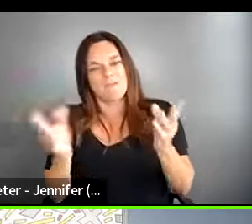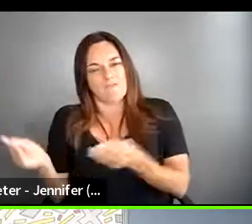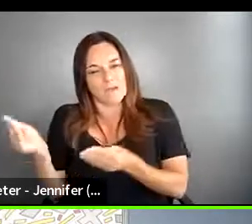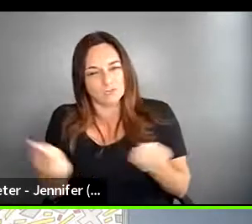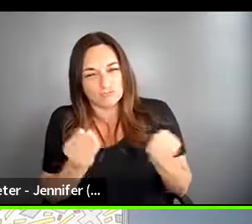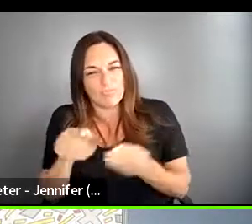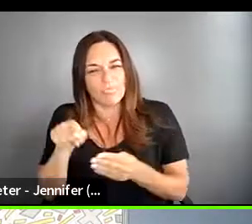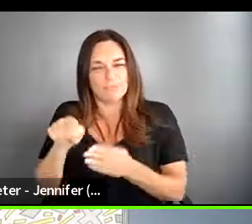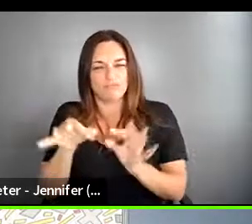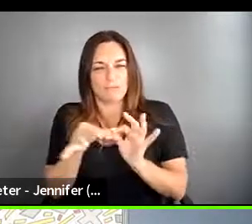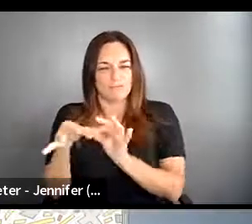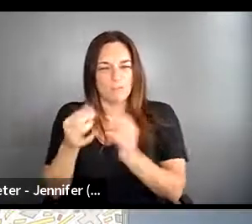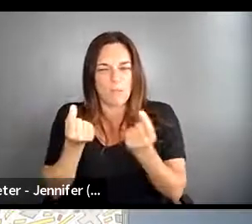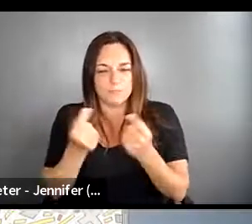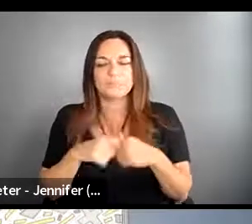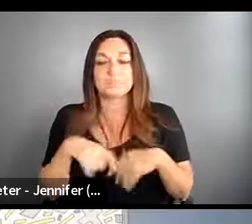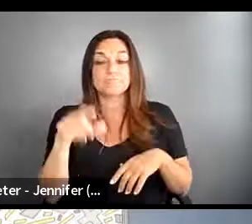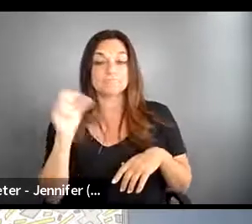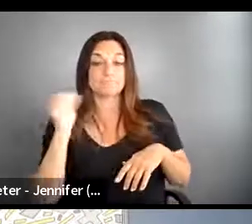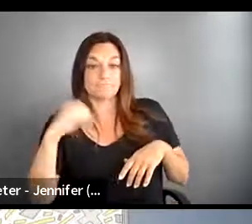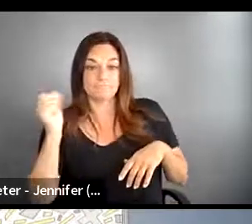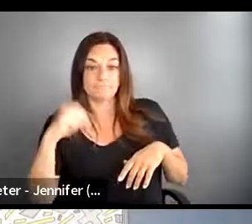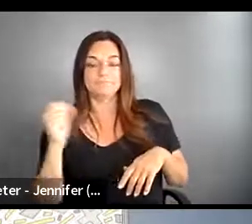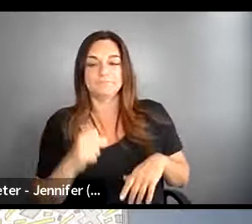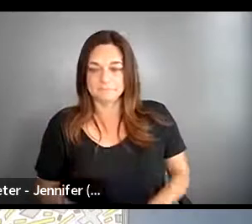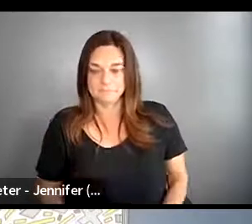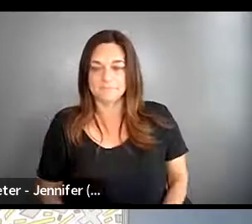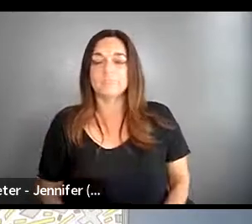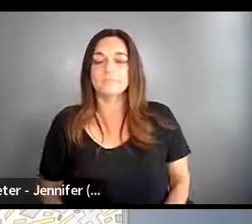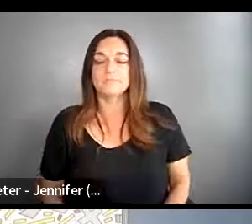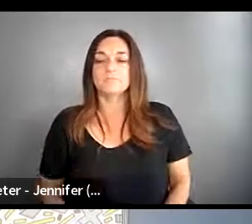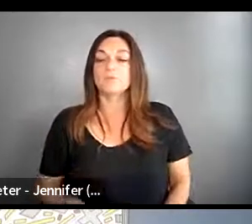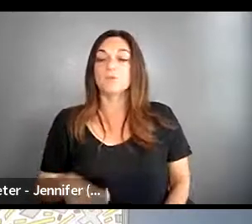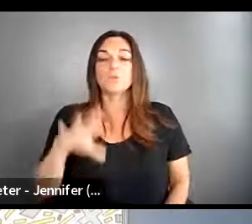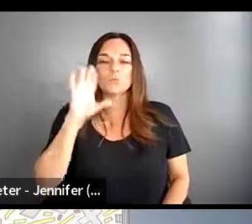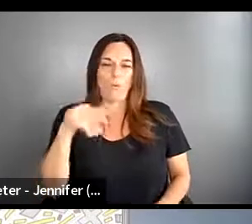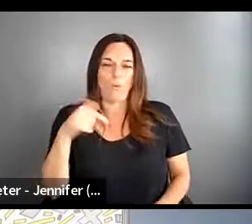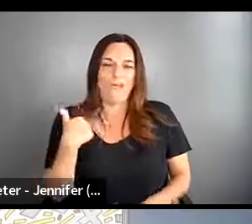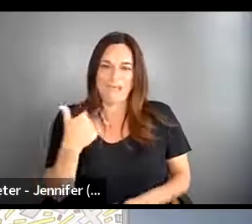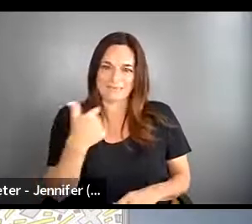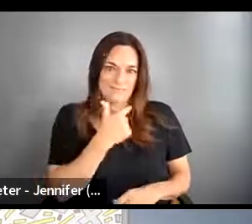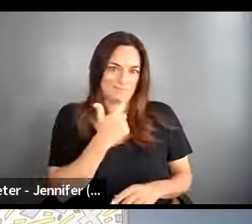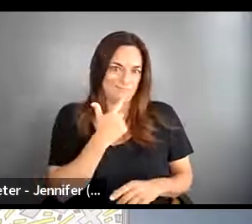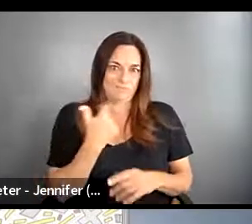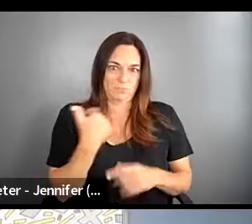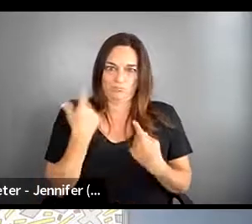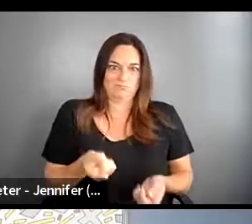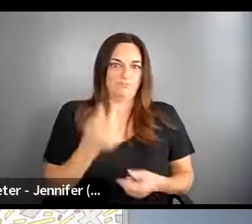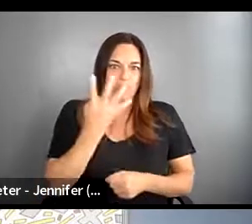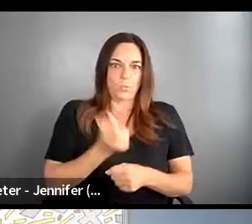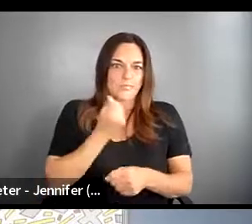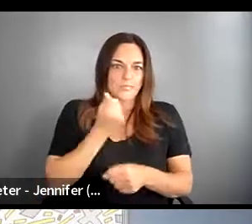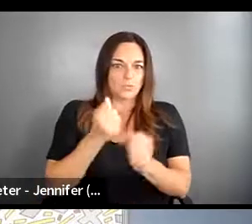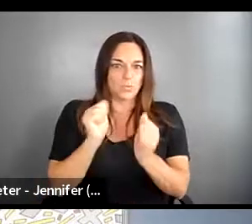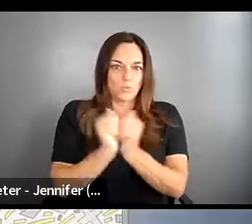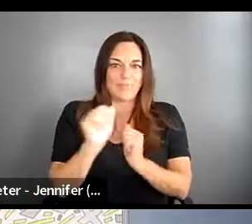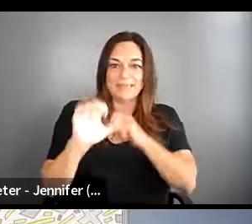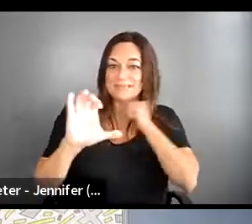relationships? Certainly. You know, as I said, I've been here at the ACLU 4 years, and you know,